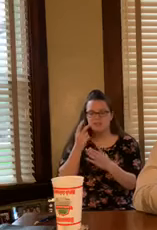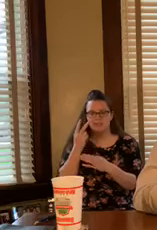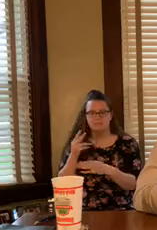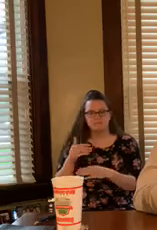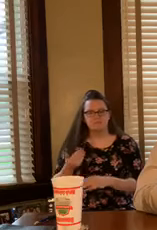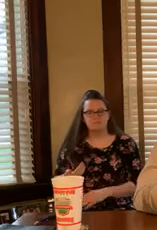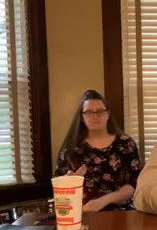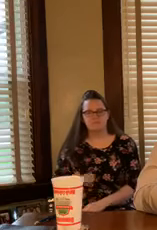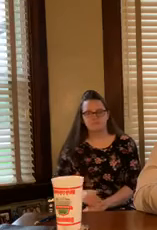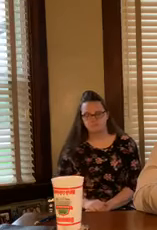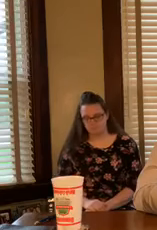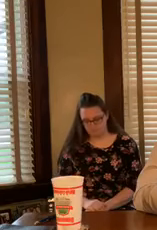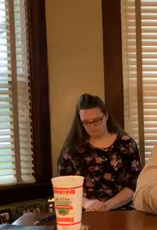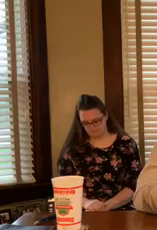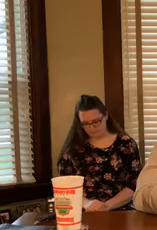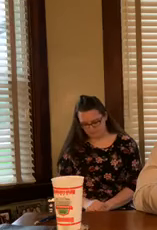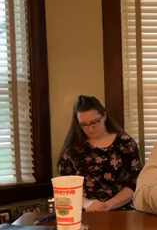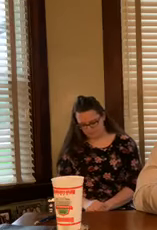me.